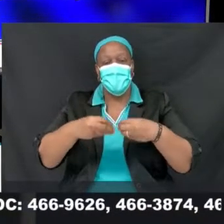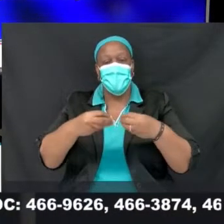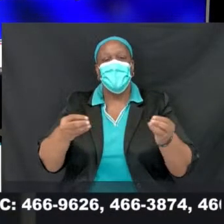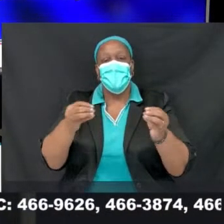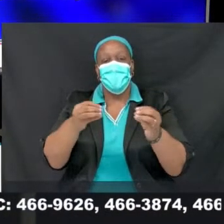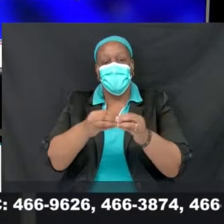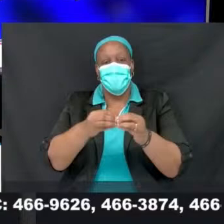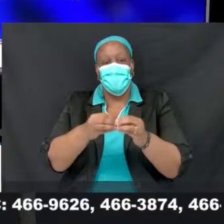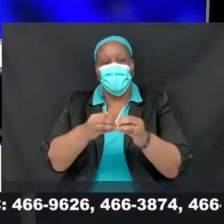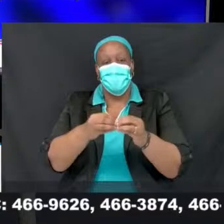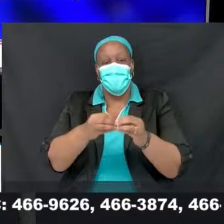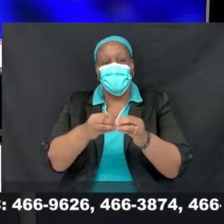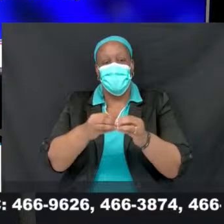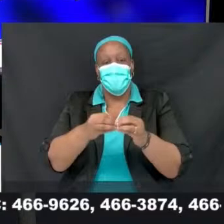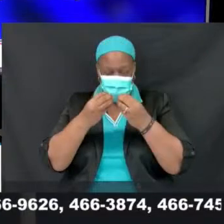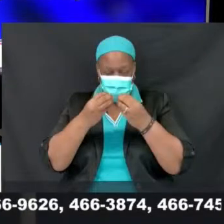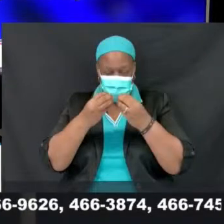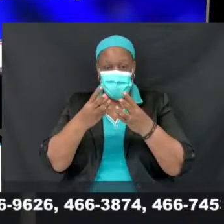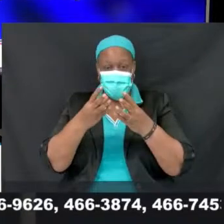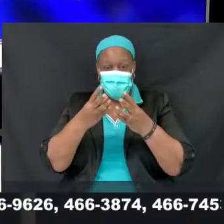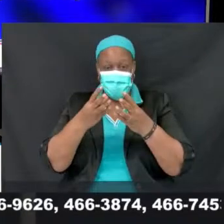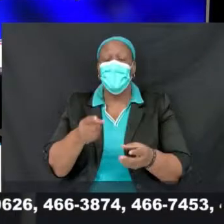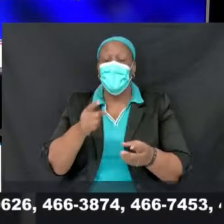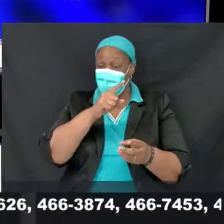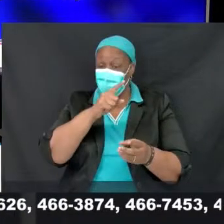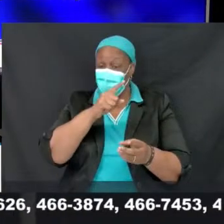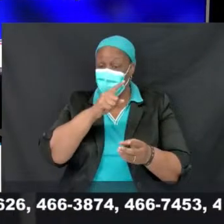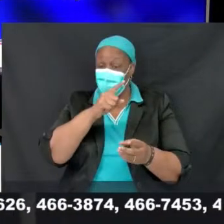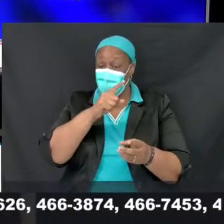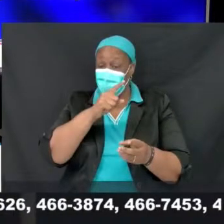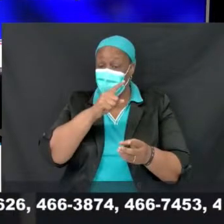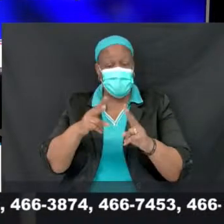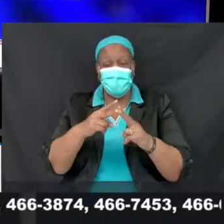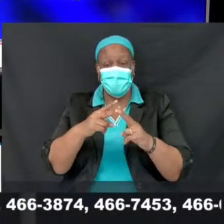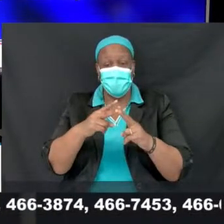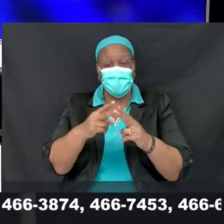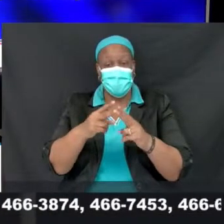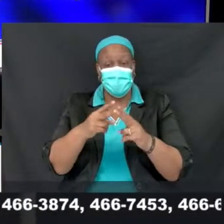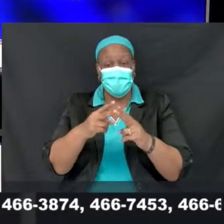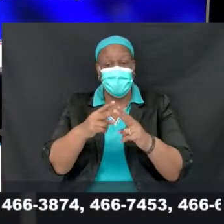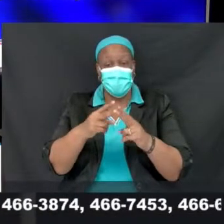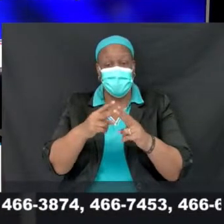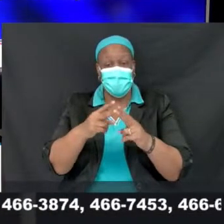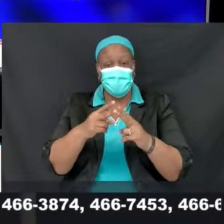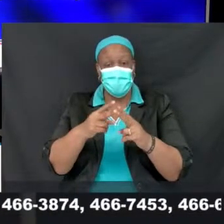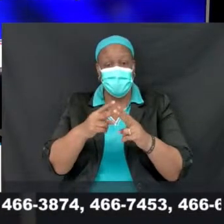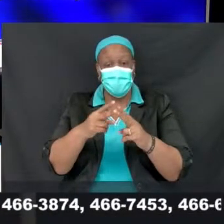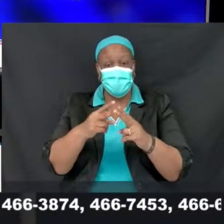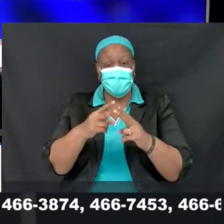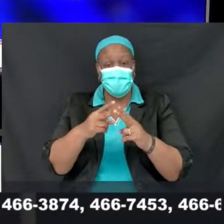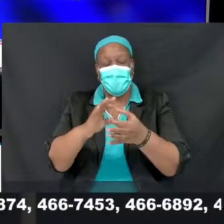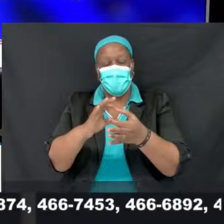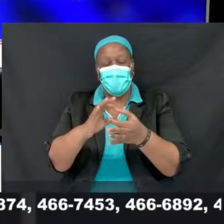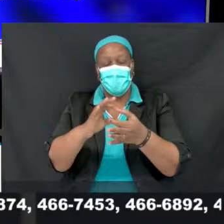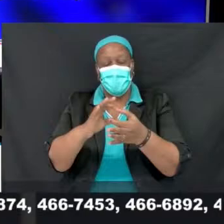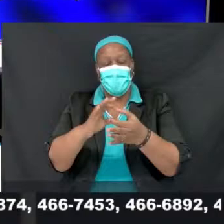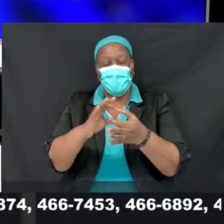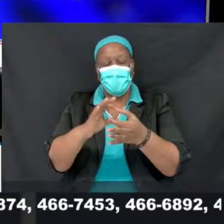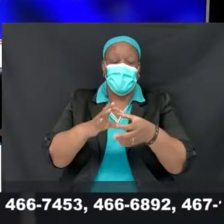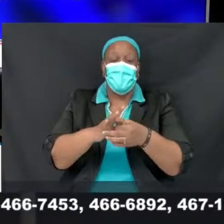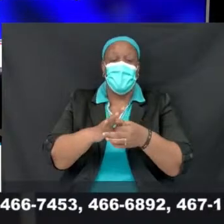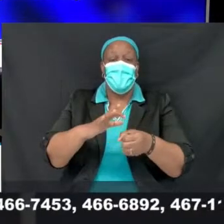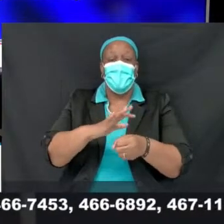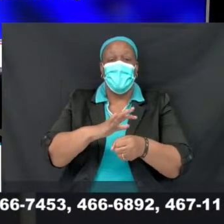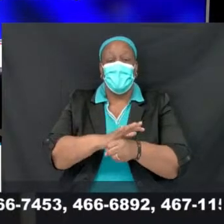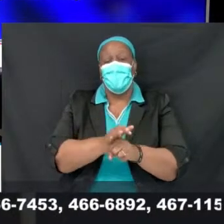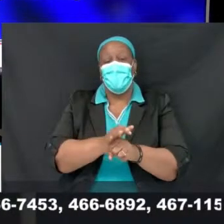Kitts and Nevis. And of course, you are a key part of the management of the pandemic here